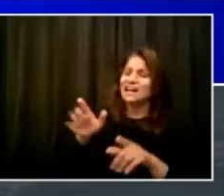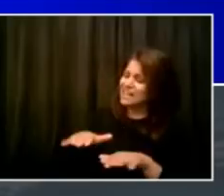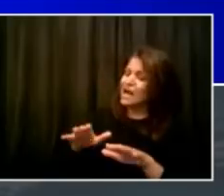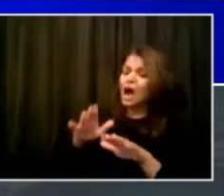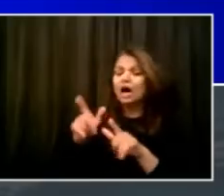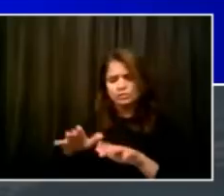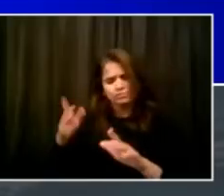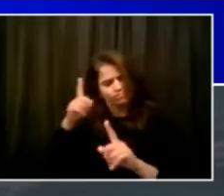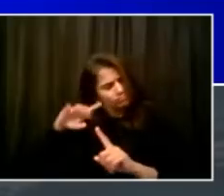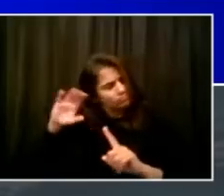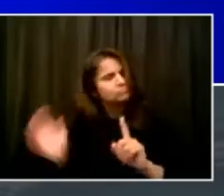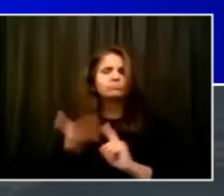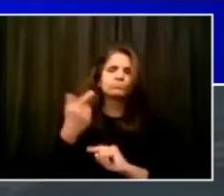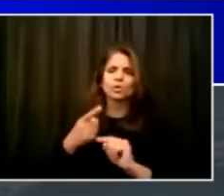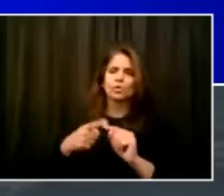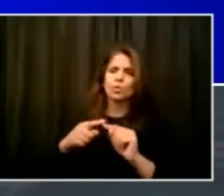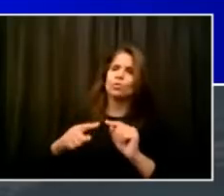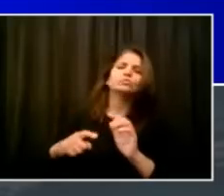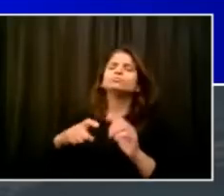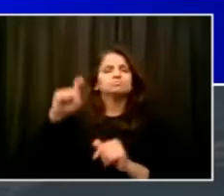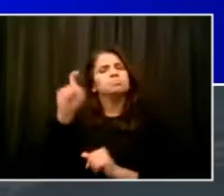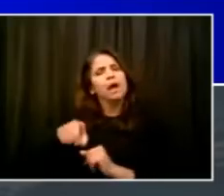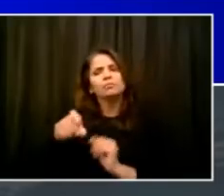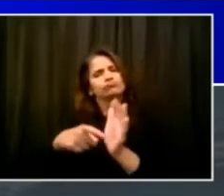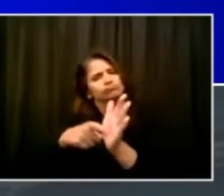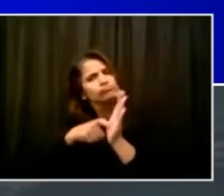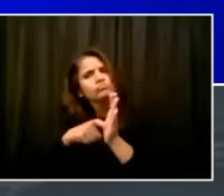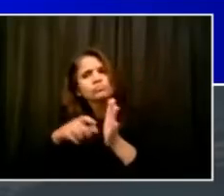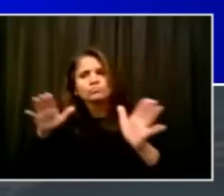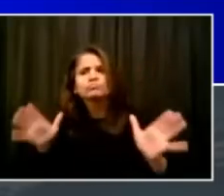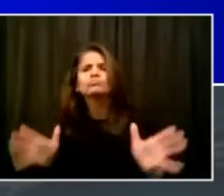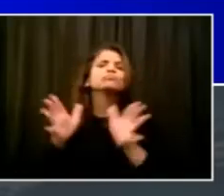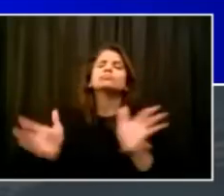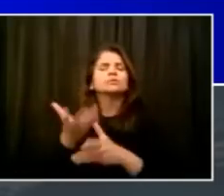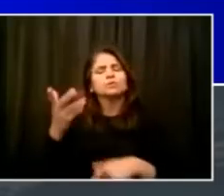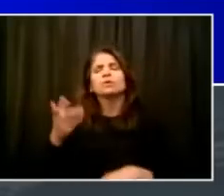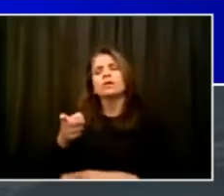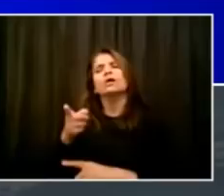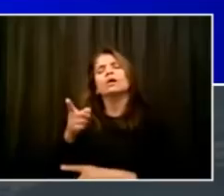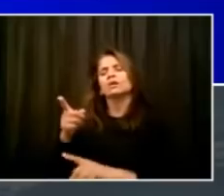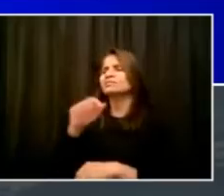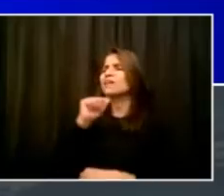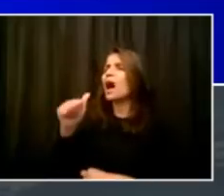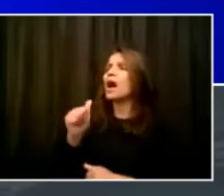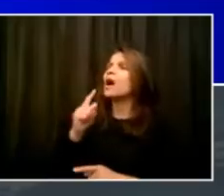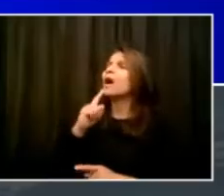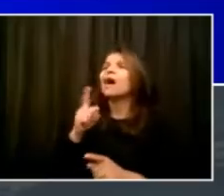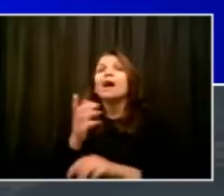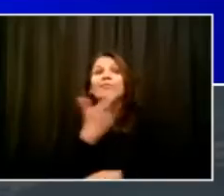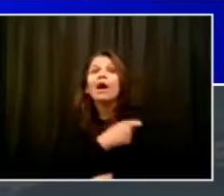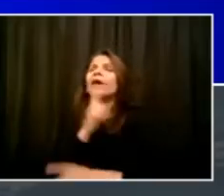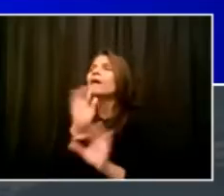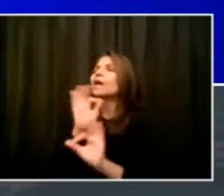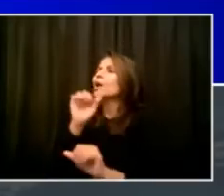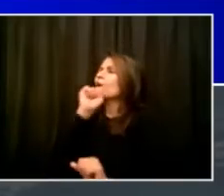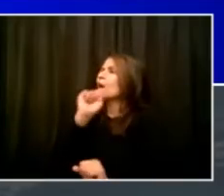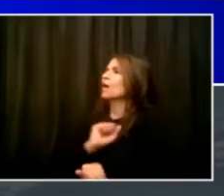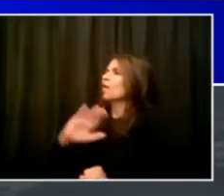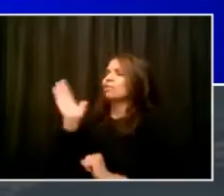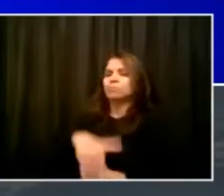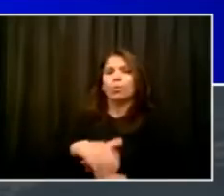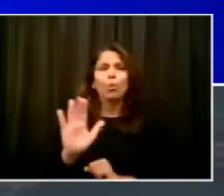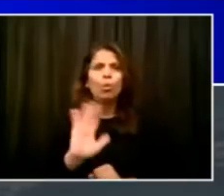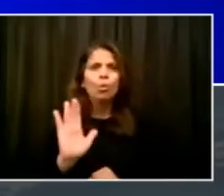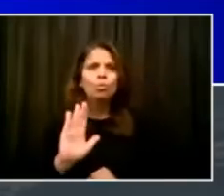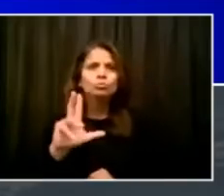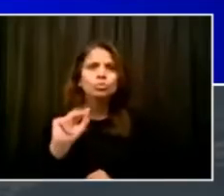vaccination, it's worth it. So we also have to remember this is for your child and it's for everyone, because